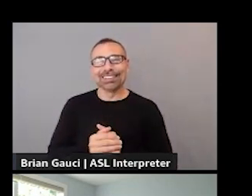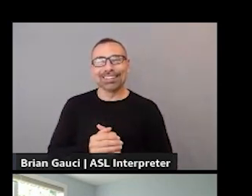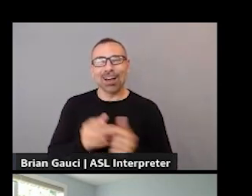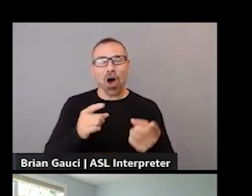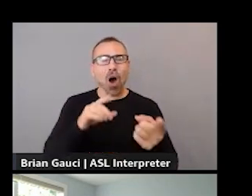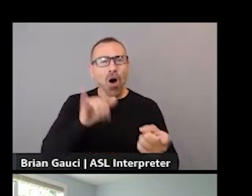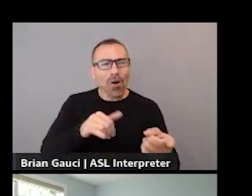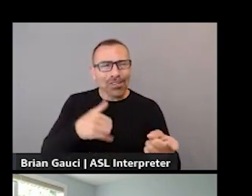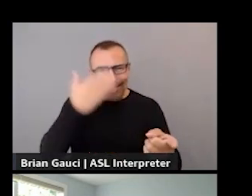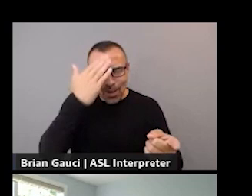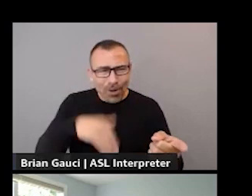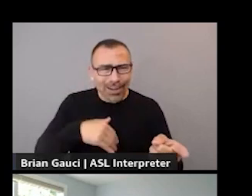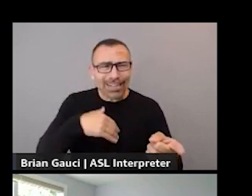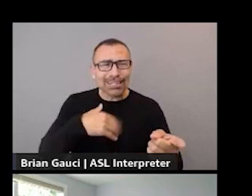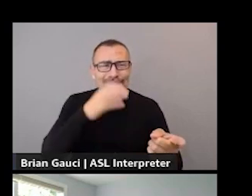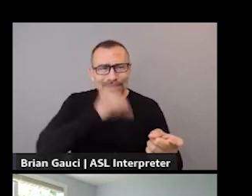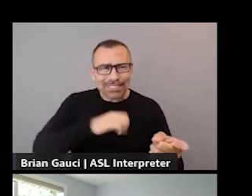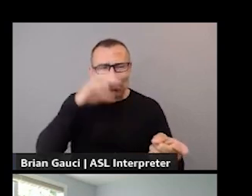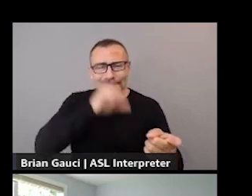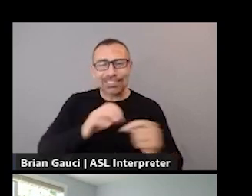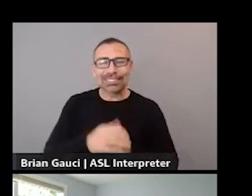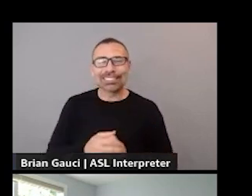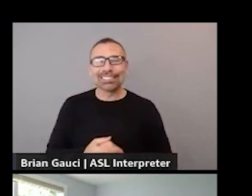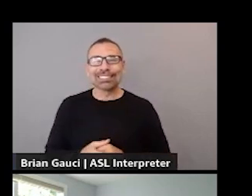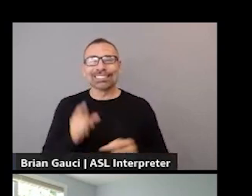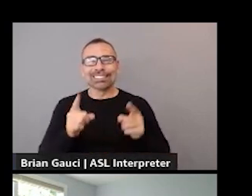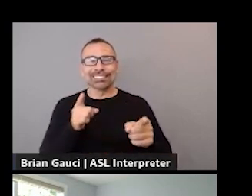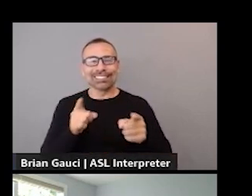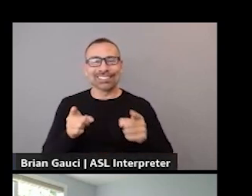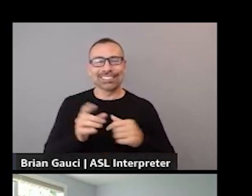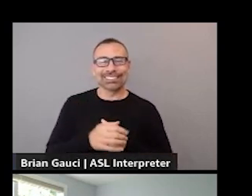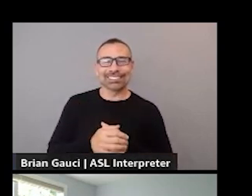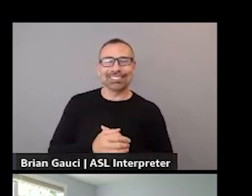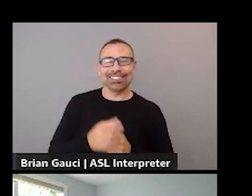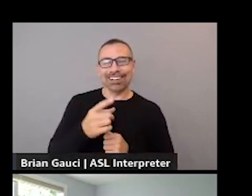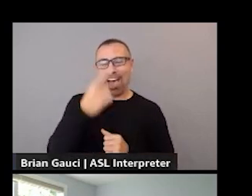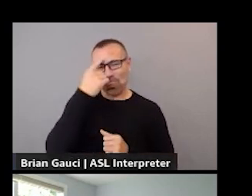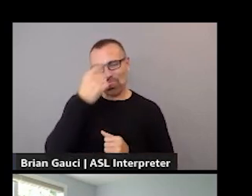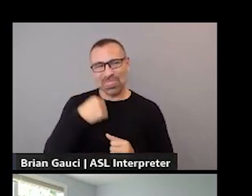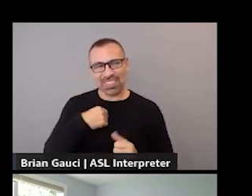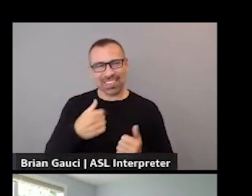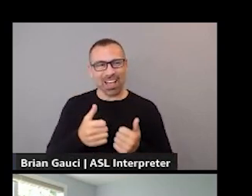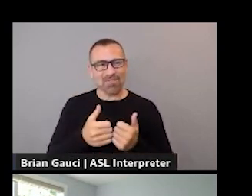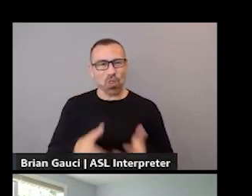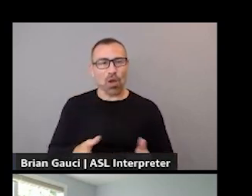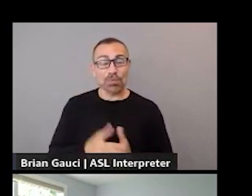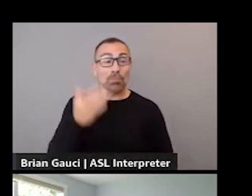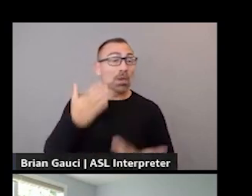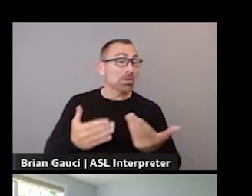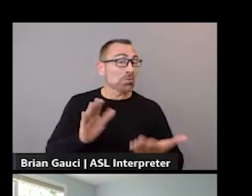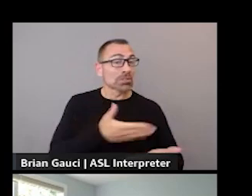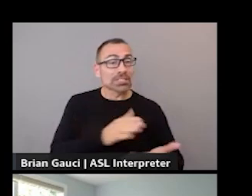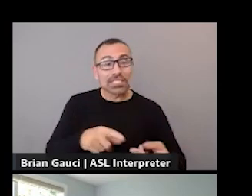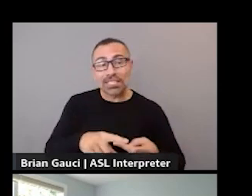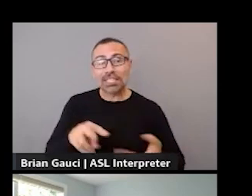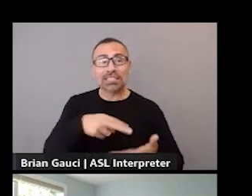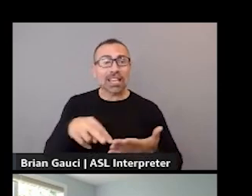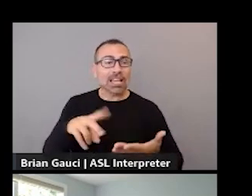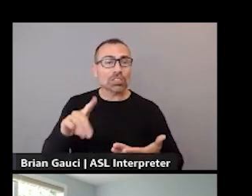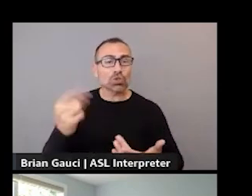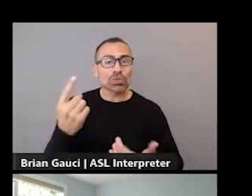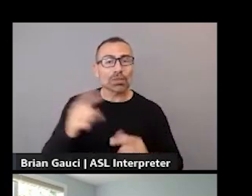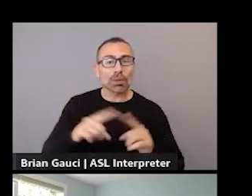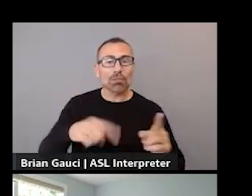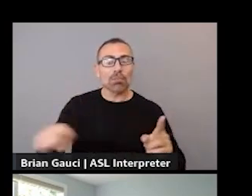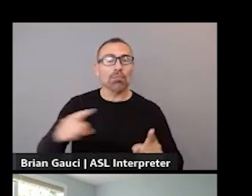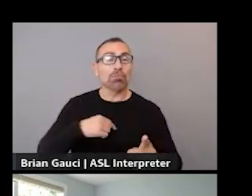missed. There. And I think I've lost. Maybe we're singing, maybe we're dancing or doing something, but... But our audience